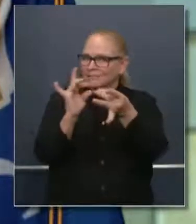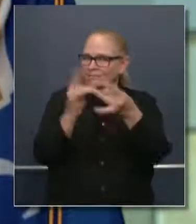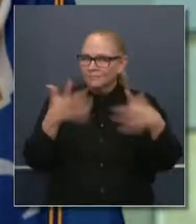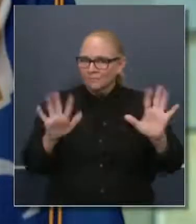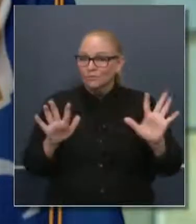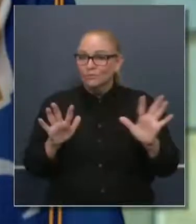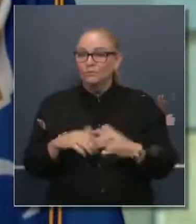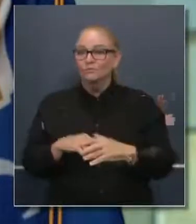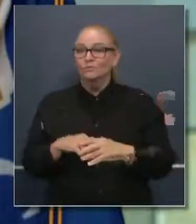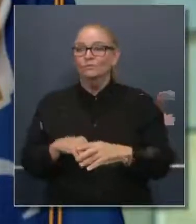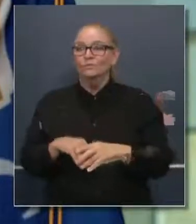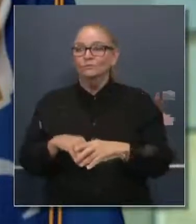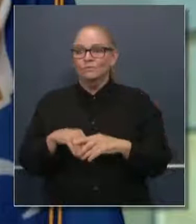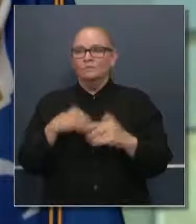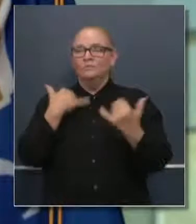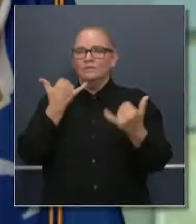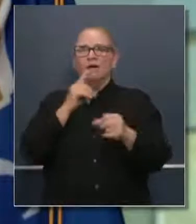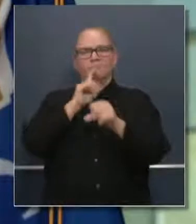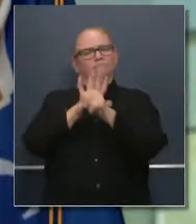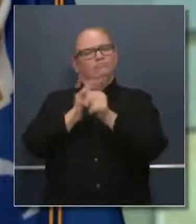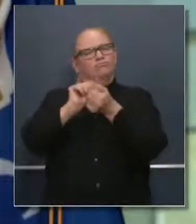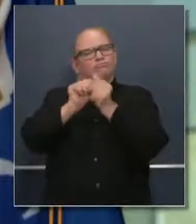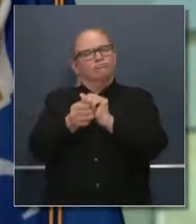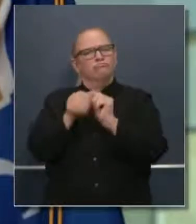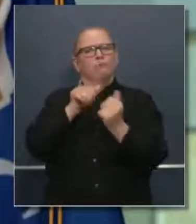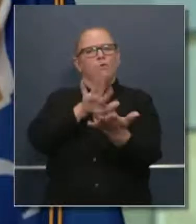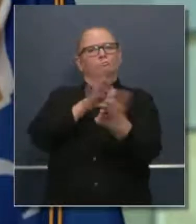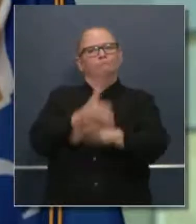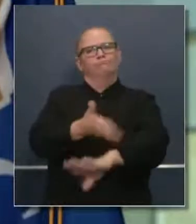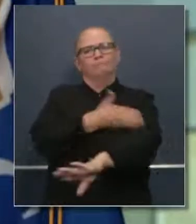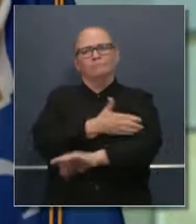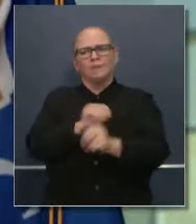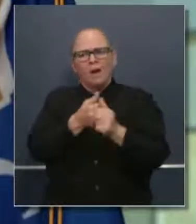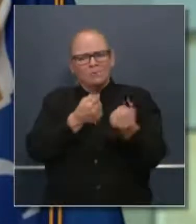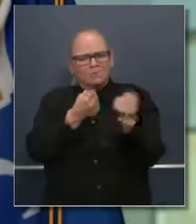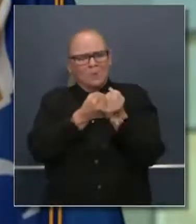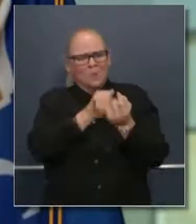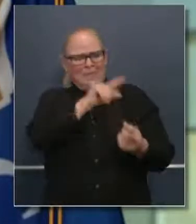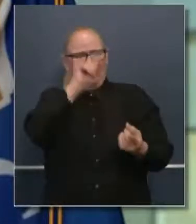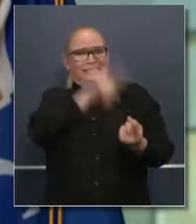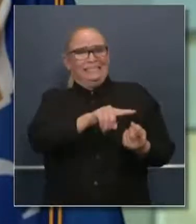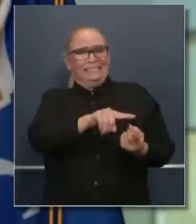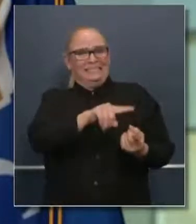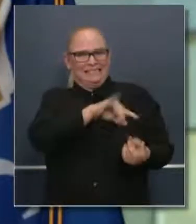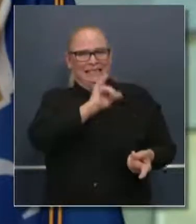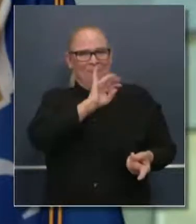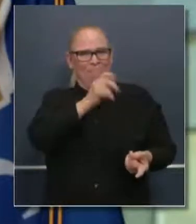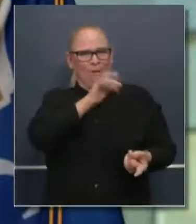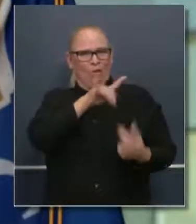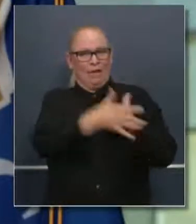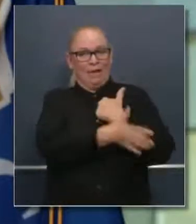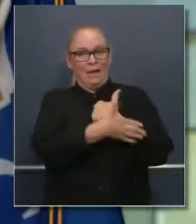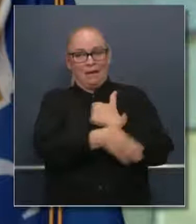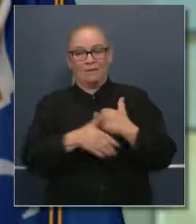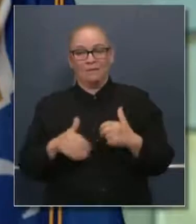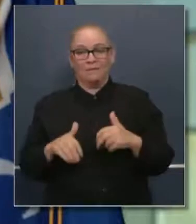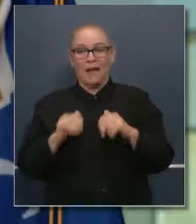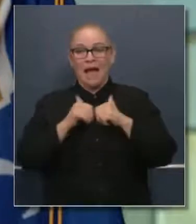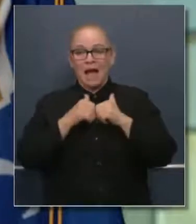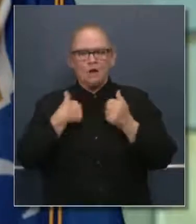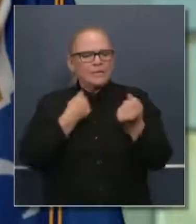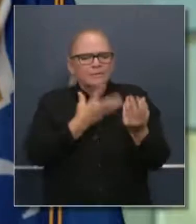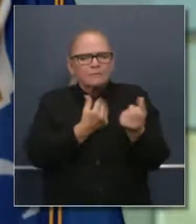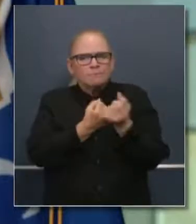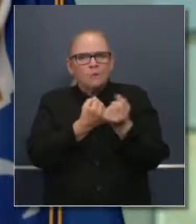new protocol to help support the county in their efforts. Began the process of decompressing their hospital